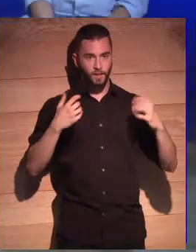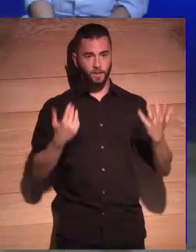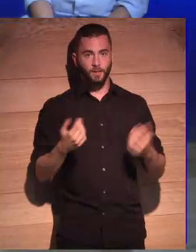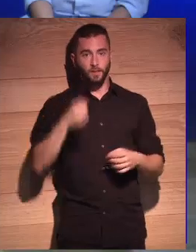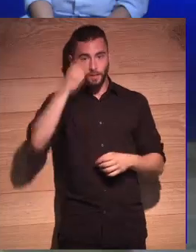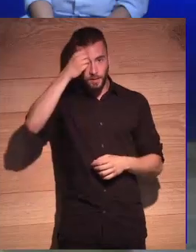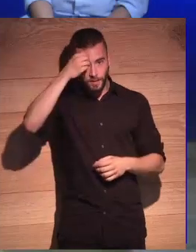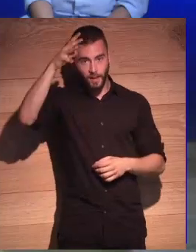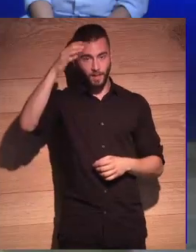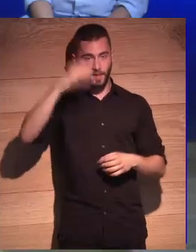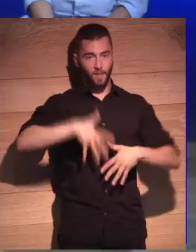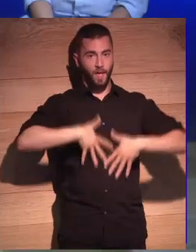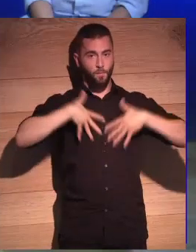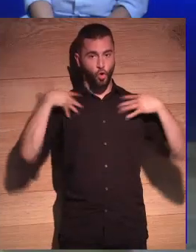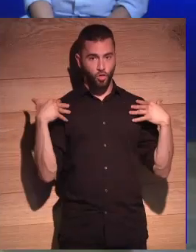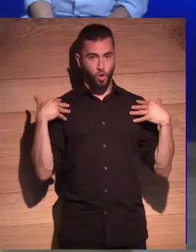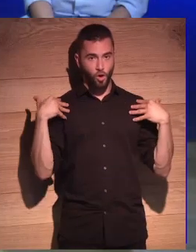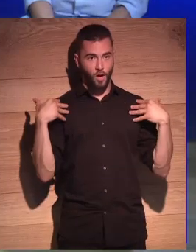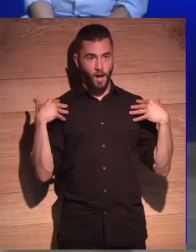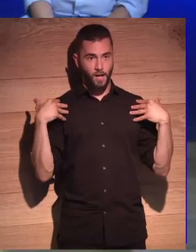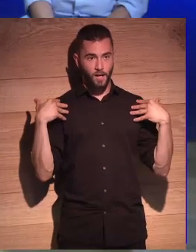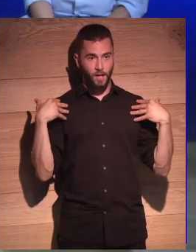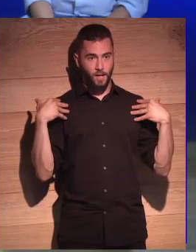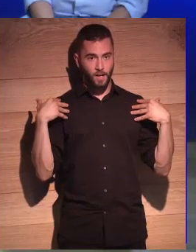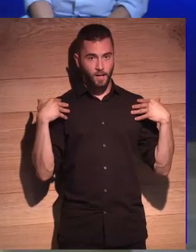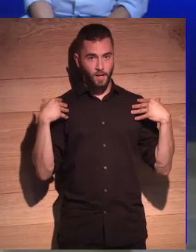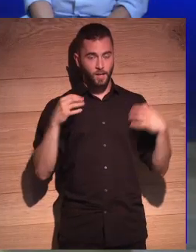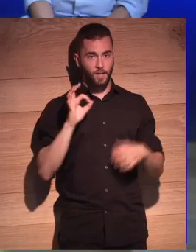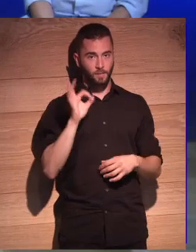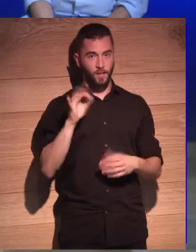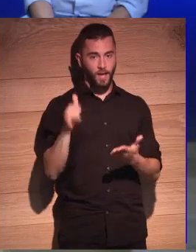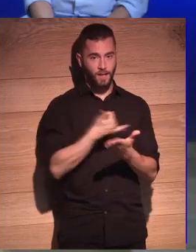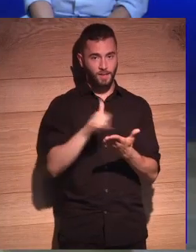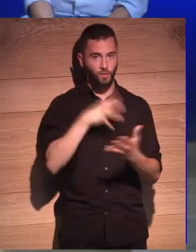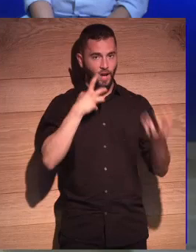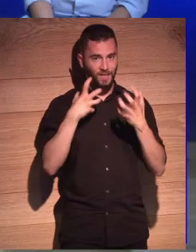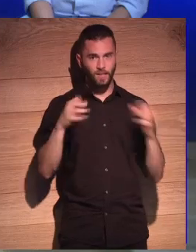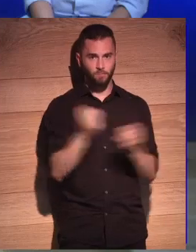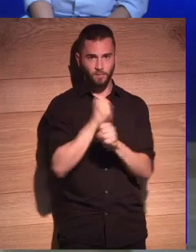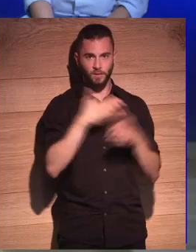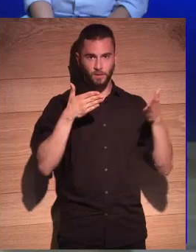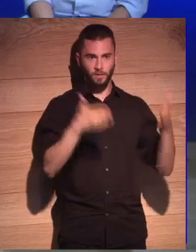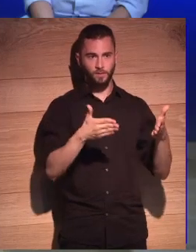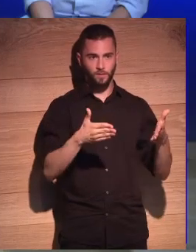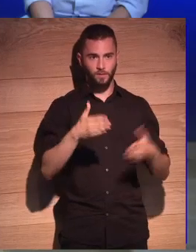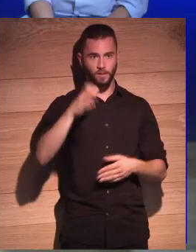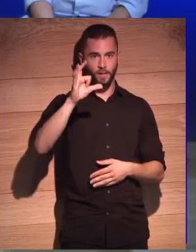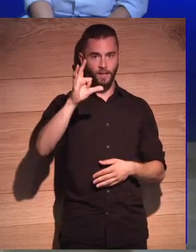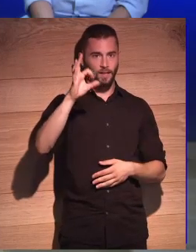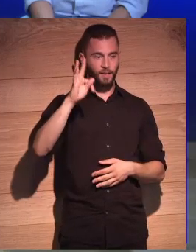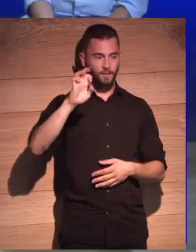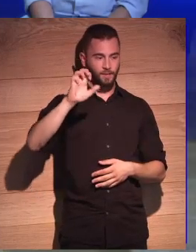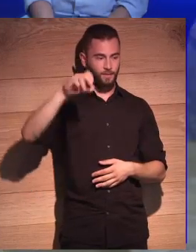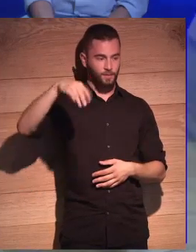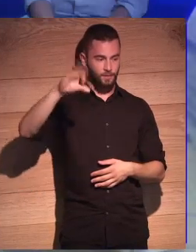Well, anything that is related to emotional intelligence is true, that is dealt with artistic